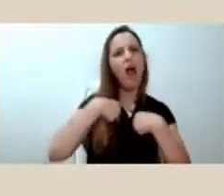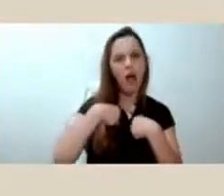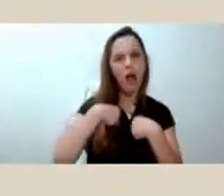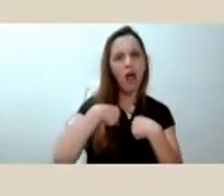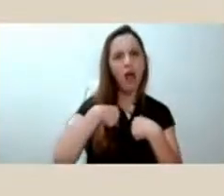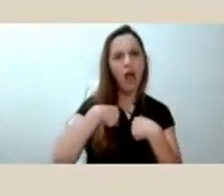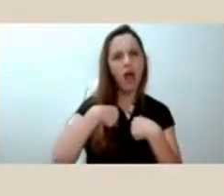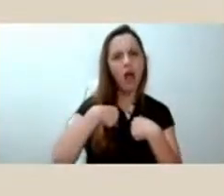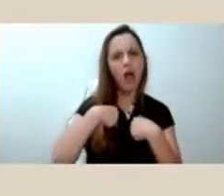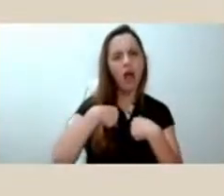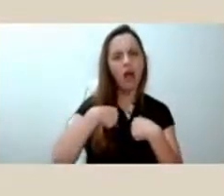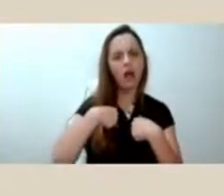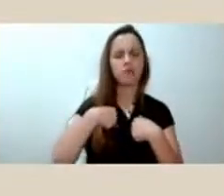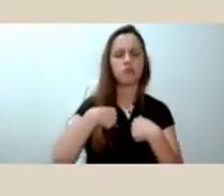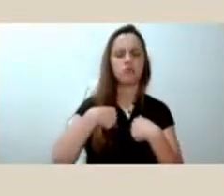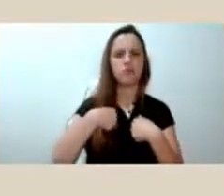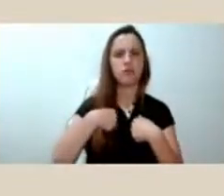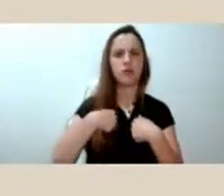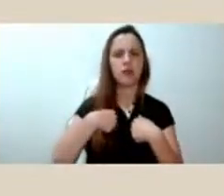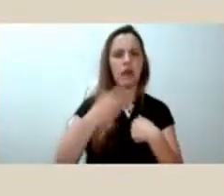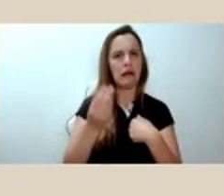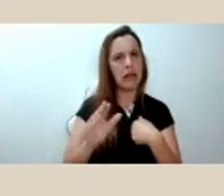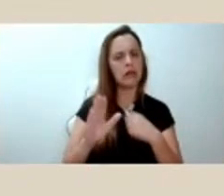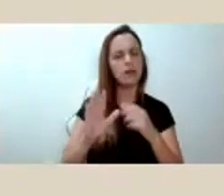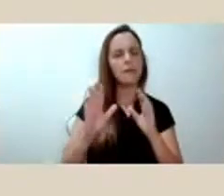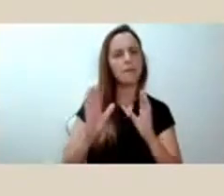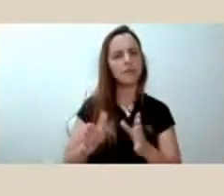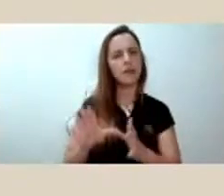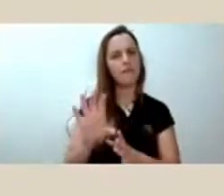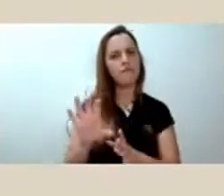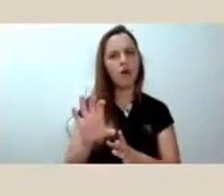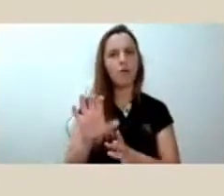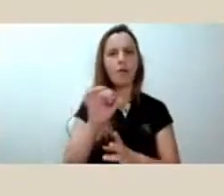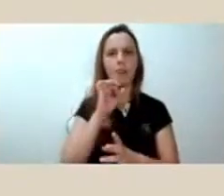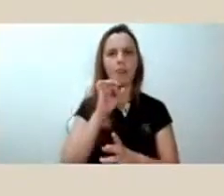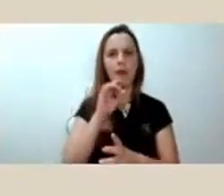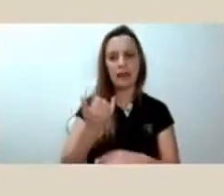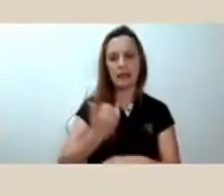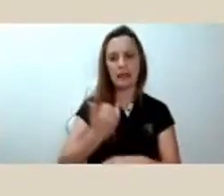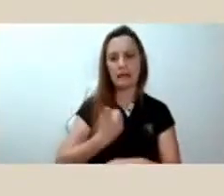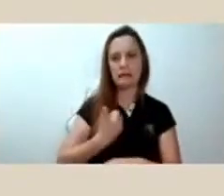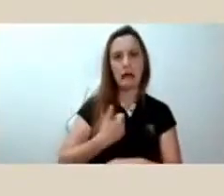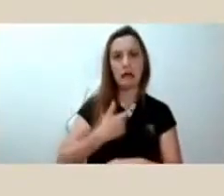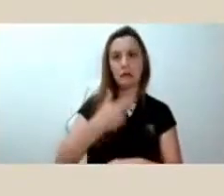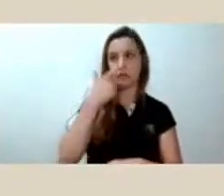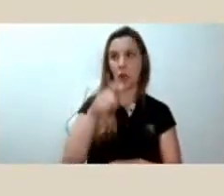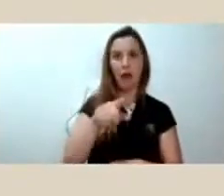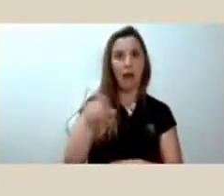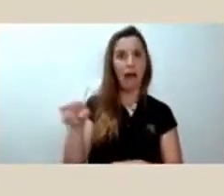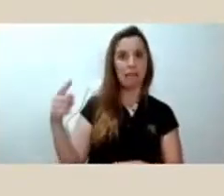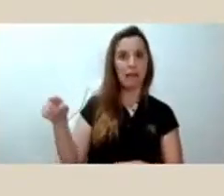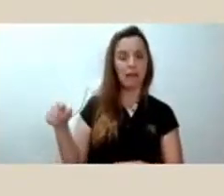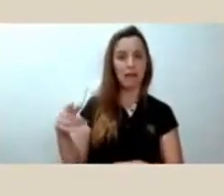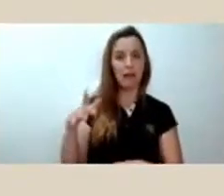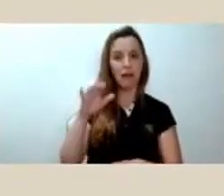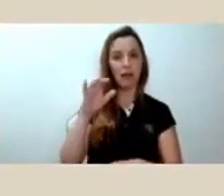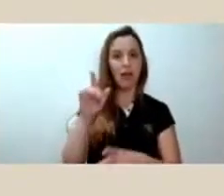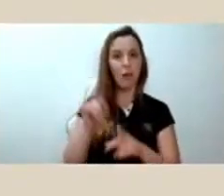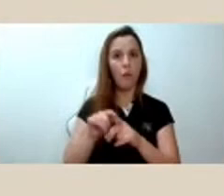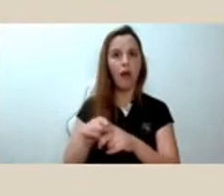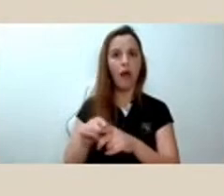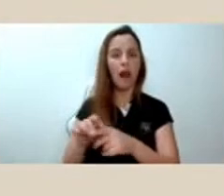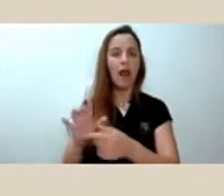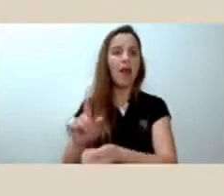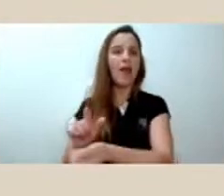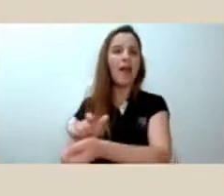to manage a stigmatized identity, the fact that they are being racialized. Exactly.